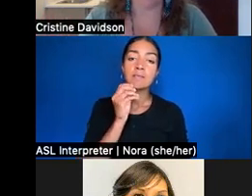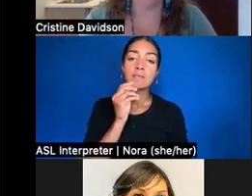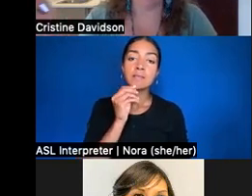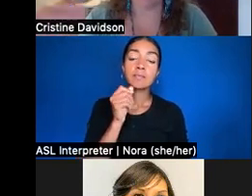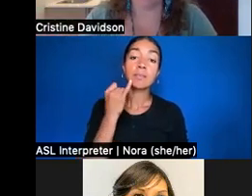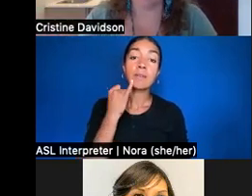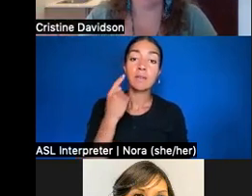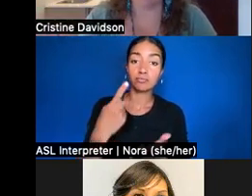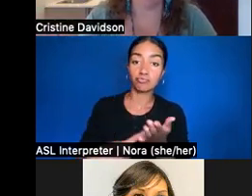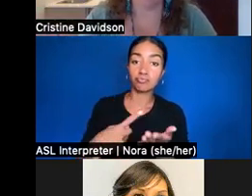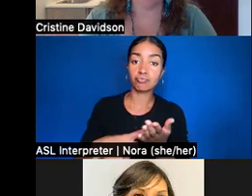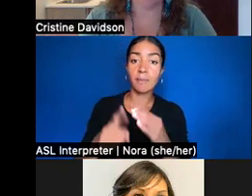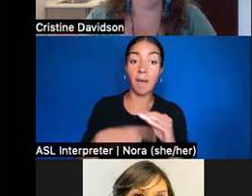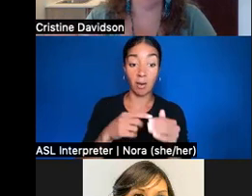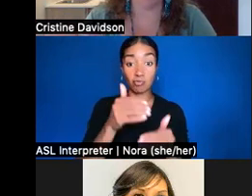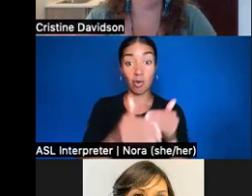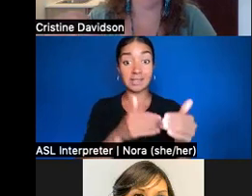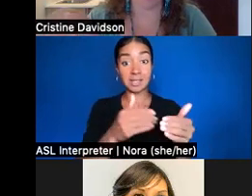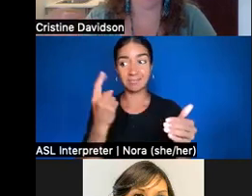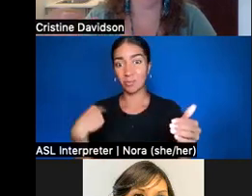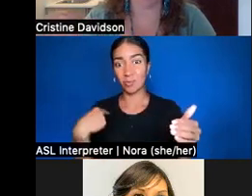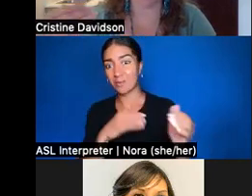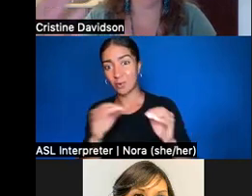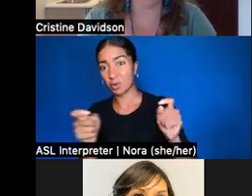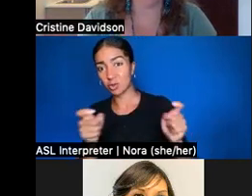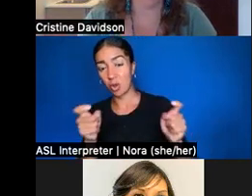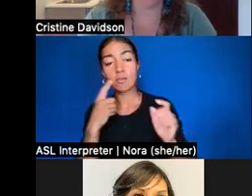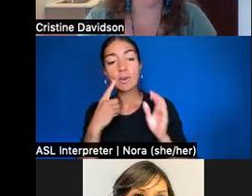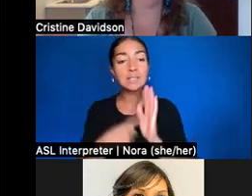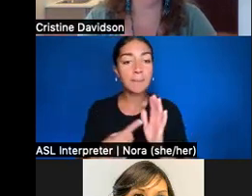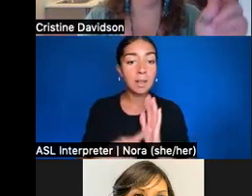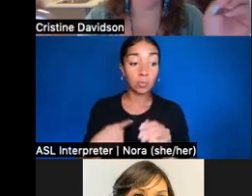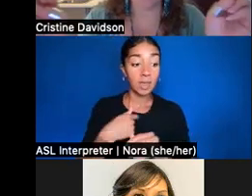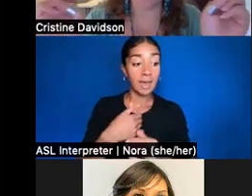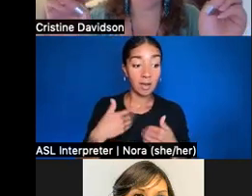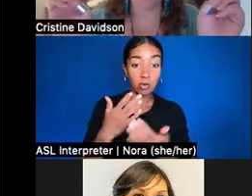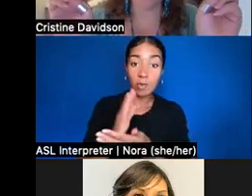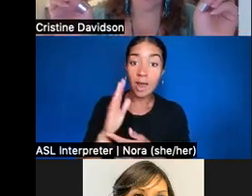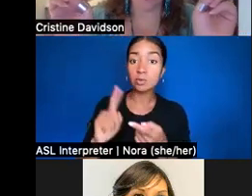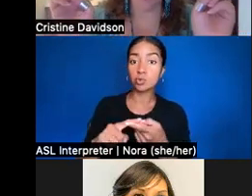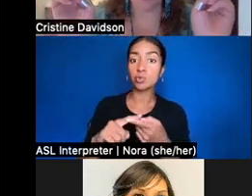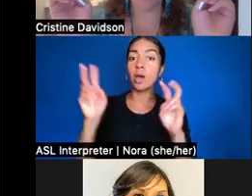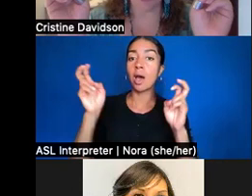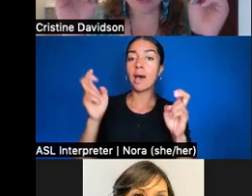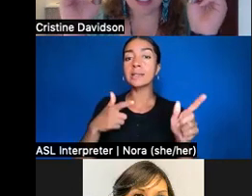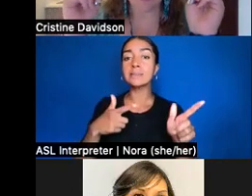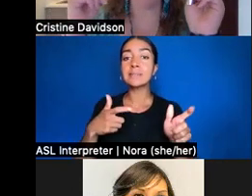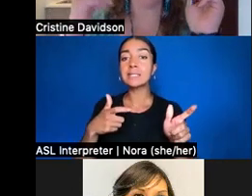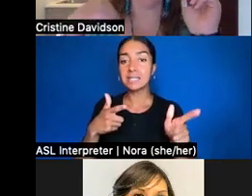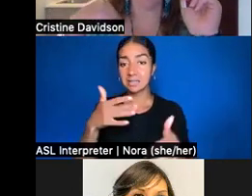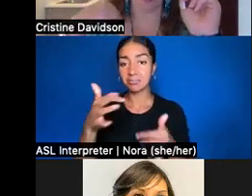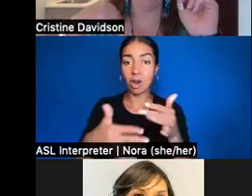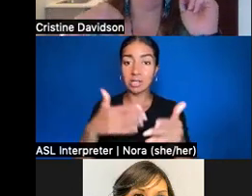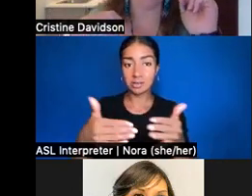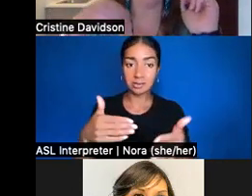to speedy proceedings if we were to go the criminal justice route. Now, speedy proceedings, according to us, looks,